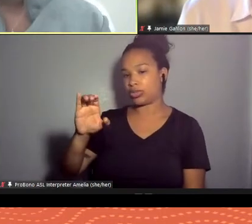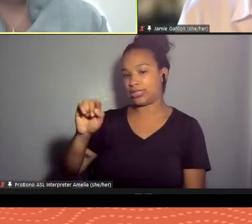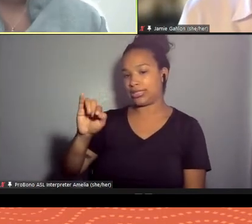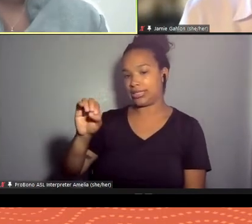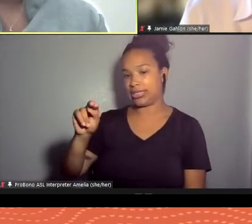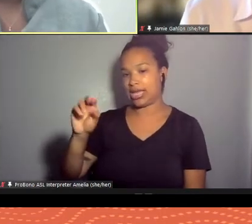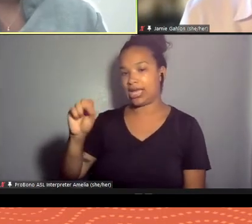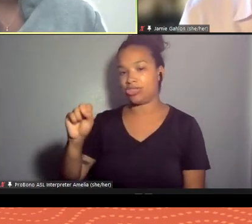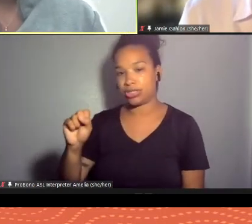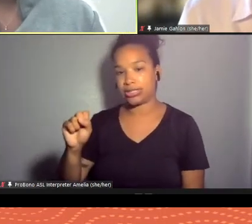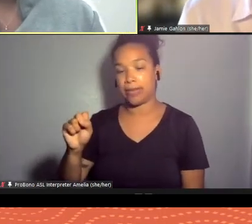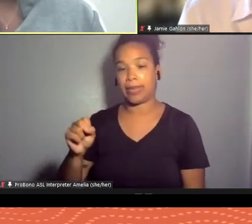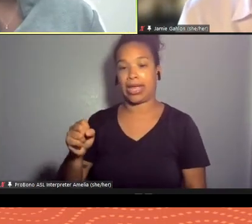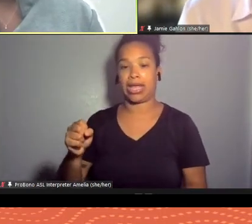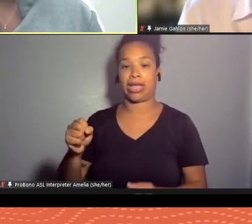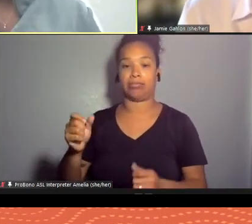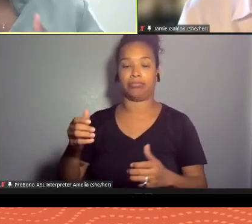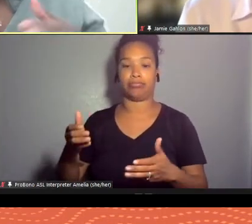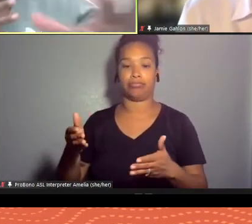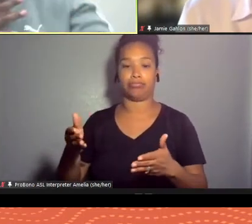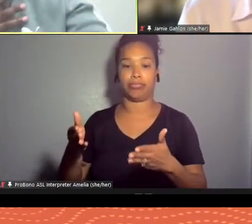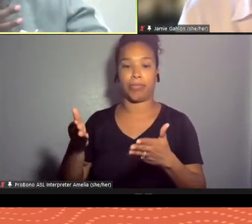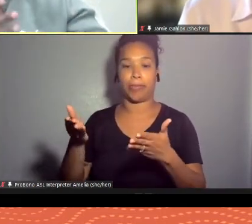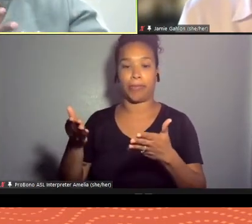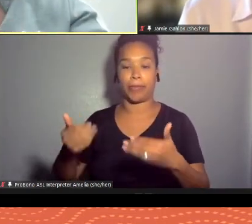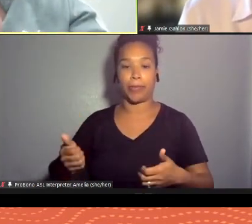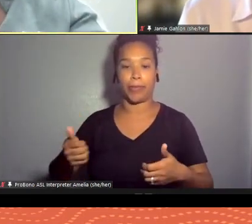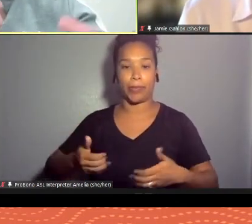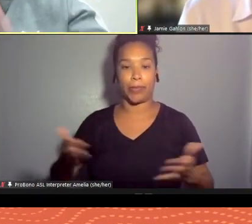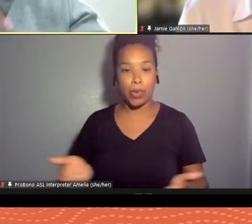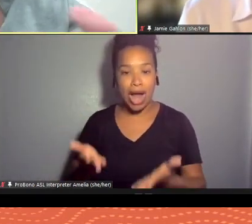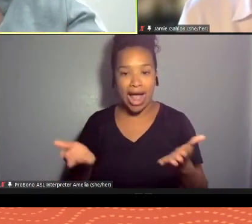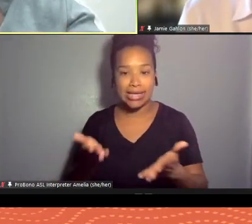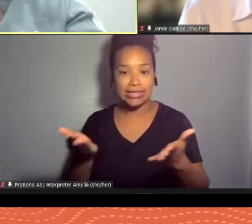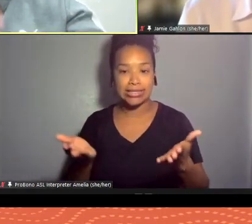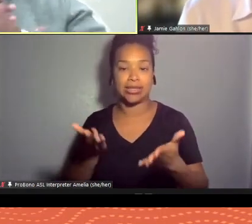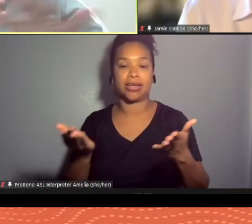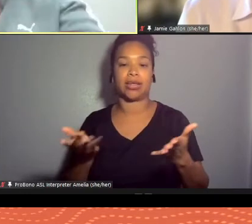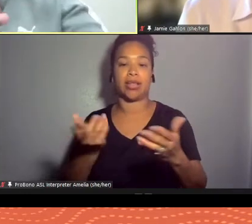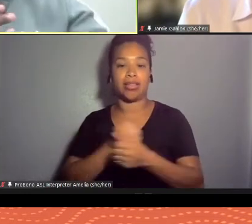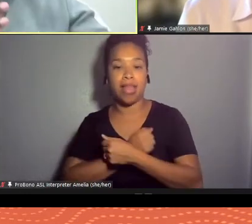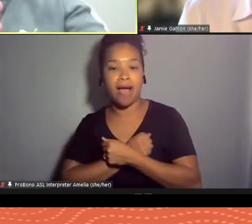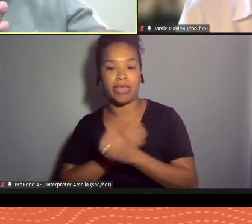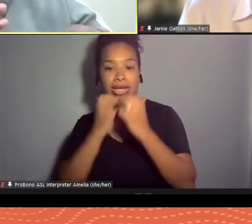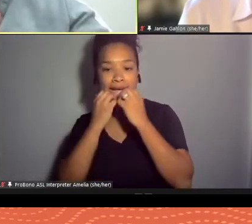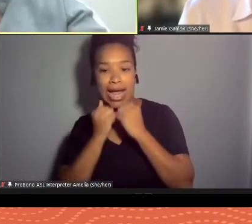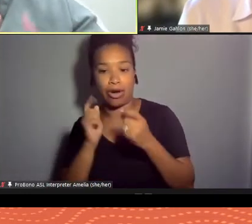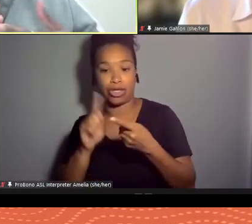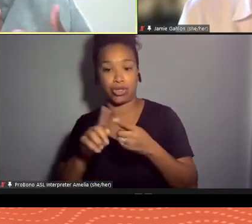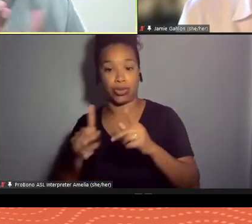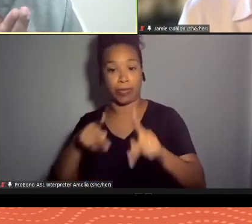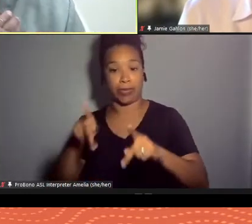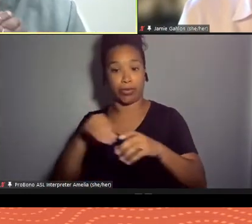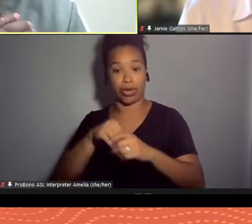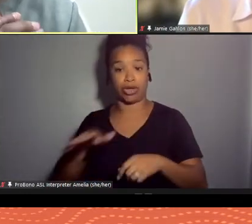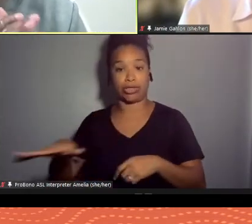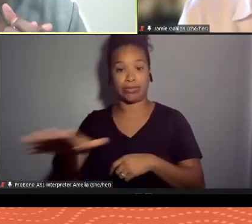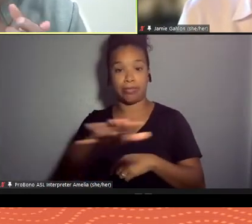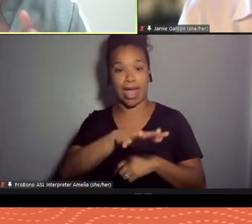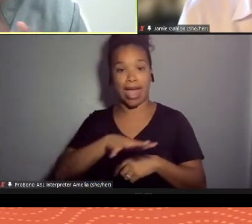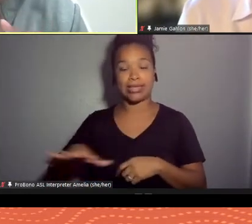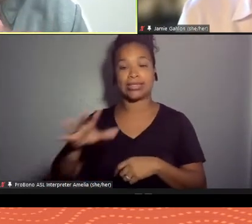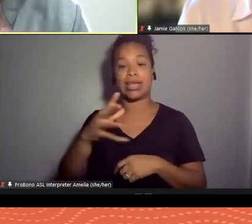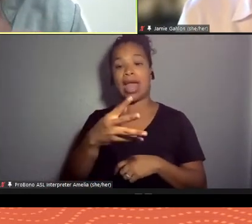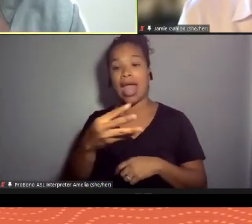to the needs of individuals in your space, and also being present, loving and caring to those people that you're holding digital space